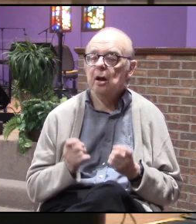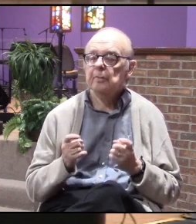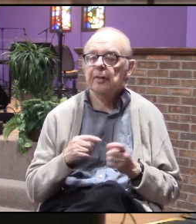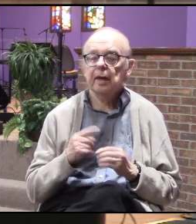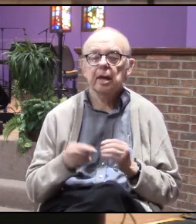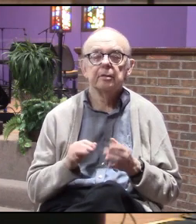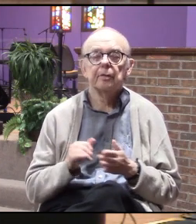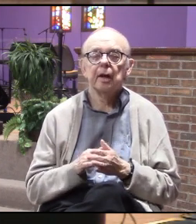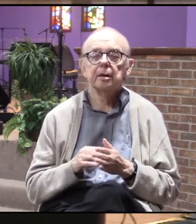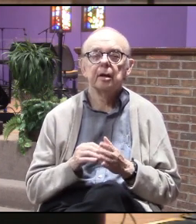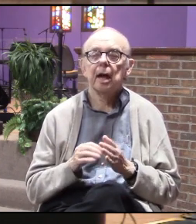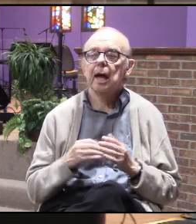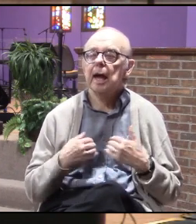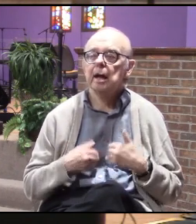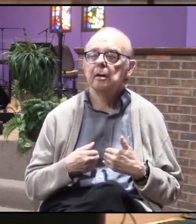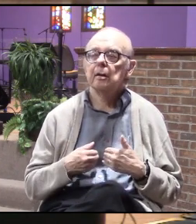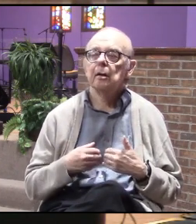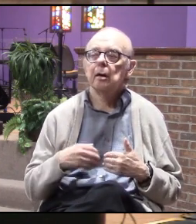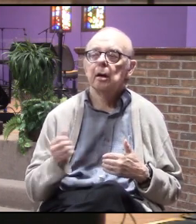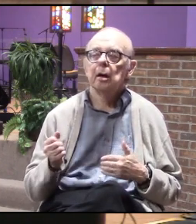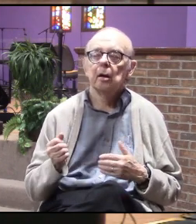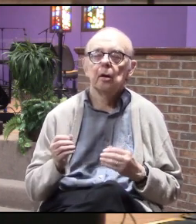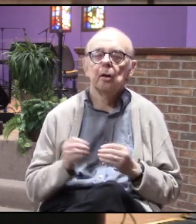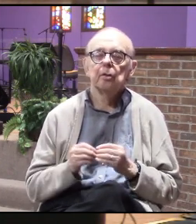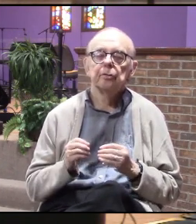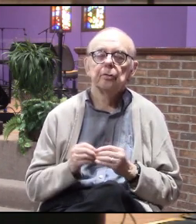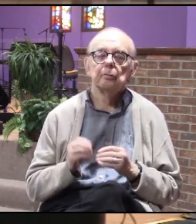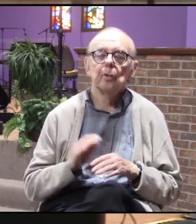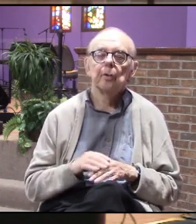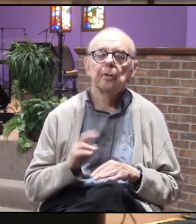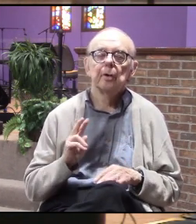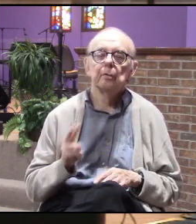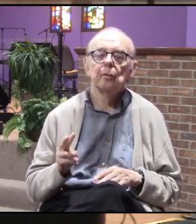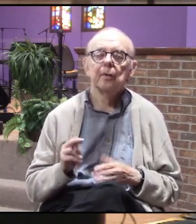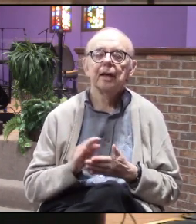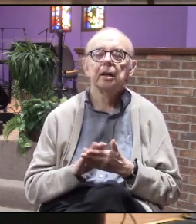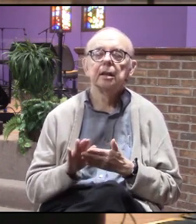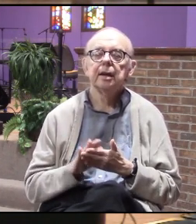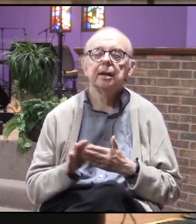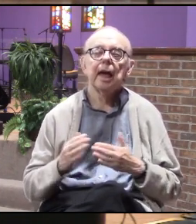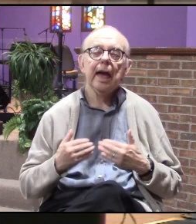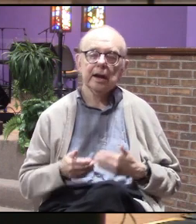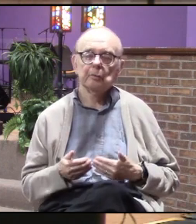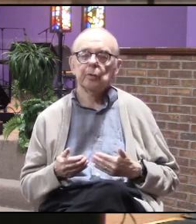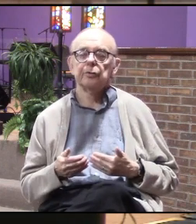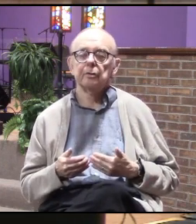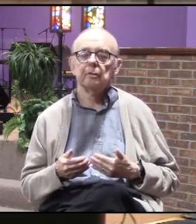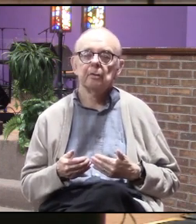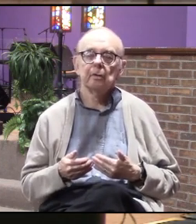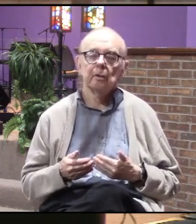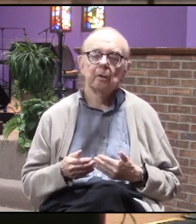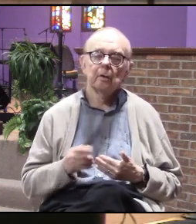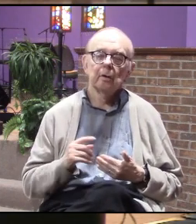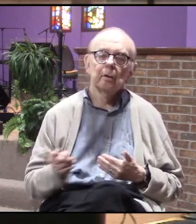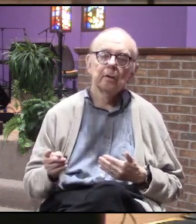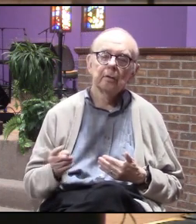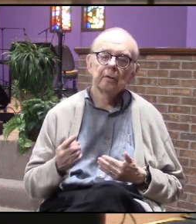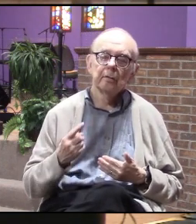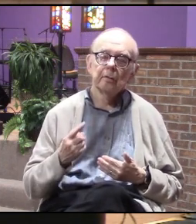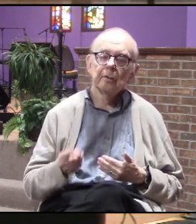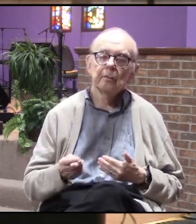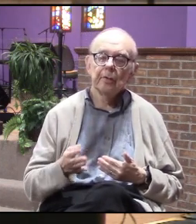Automatically. He took more than 2 clean animals. They were there